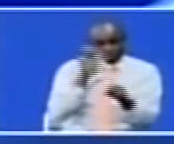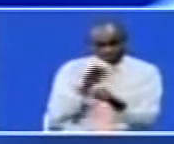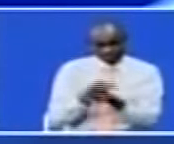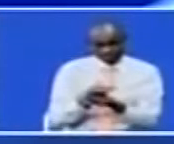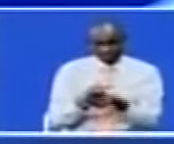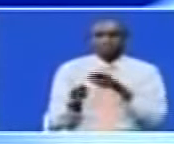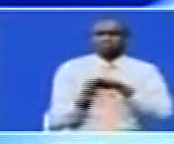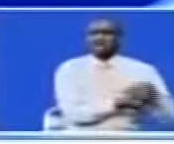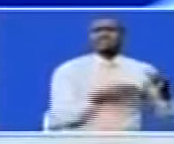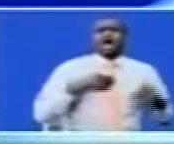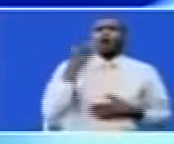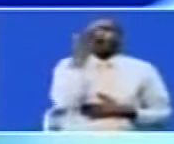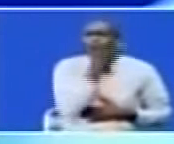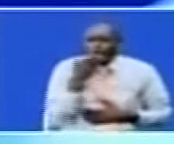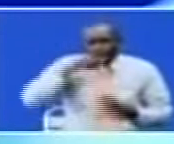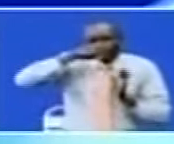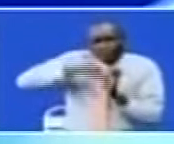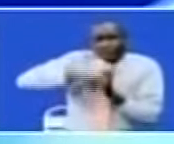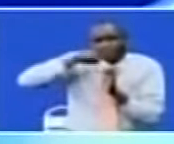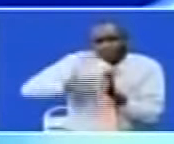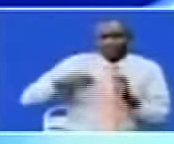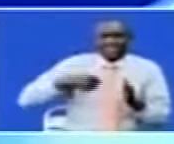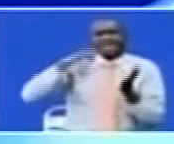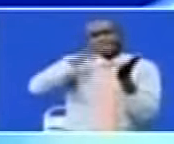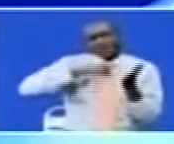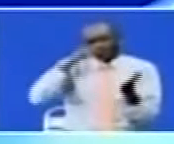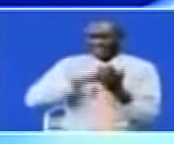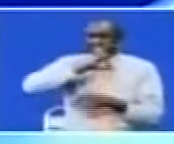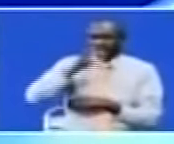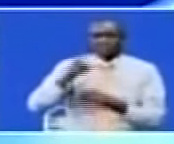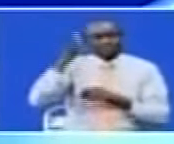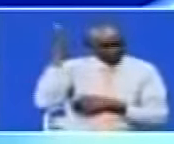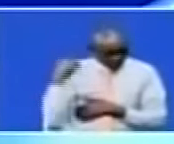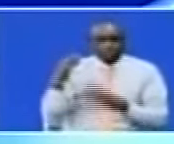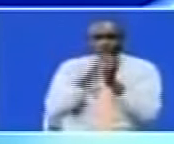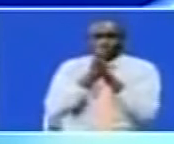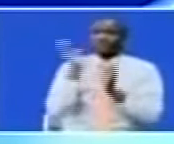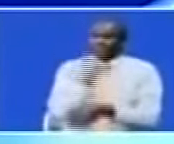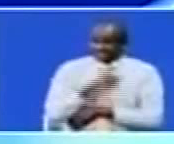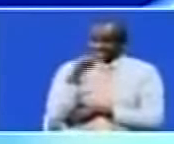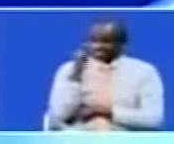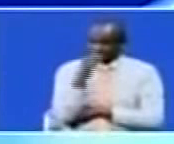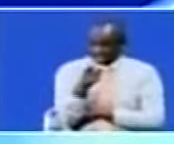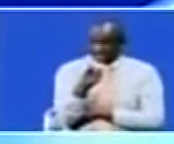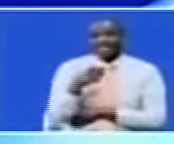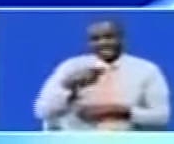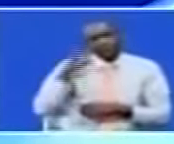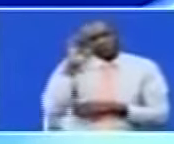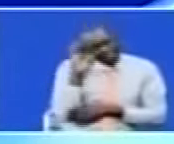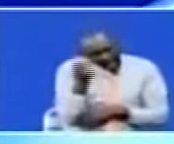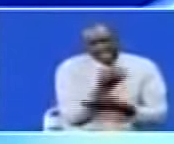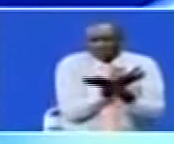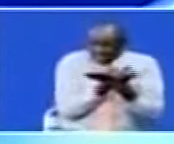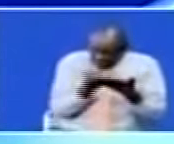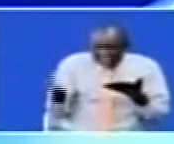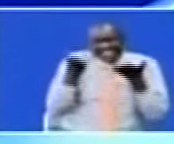oil spillage at Kibwezi in Makueni County, which was exclusively exposed by KTN News, has for the third week now continued